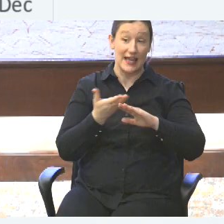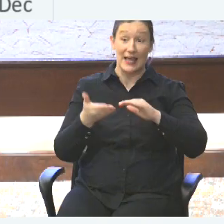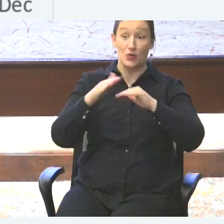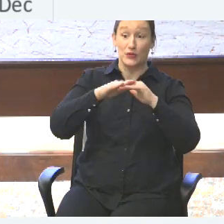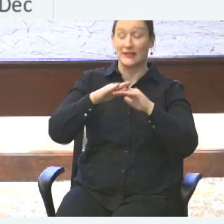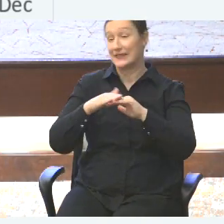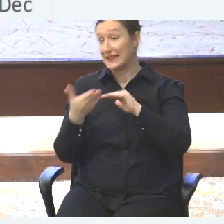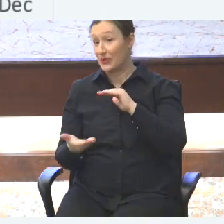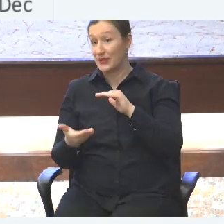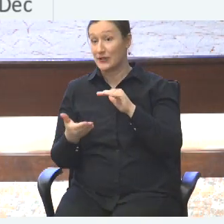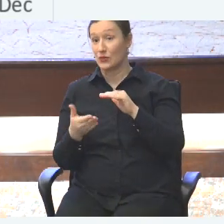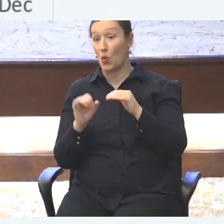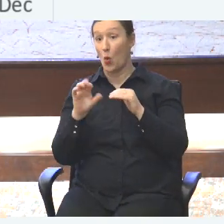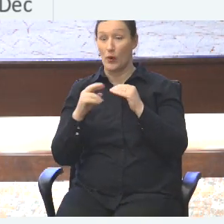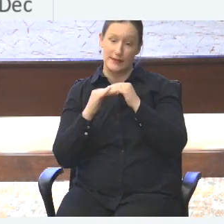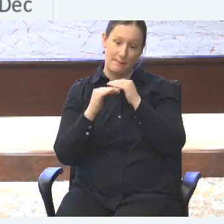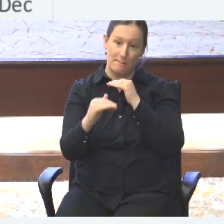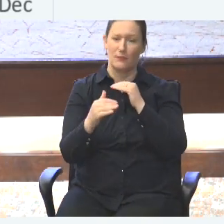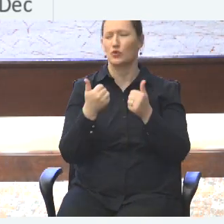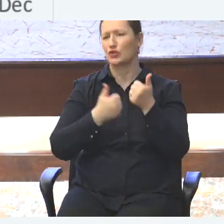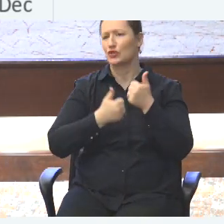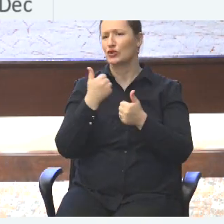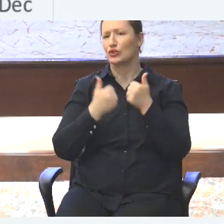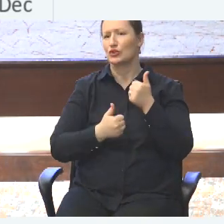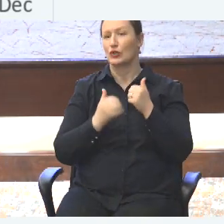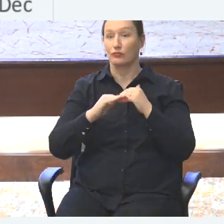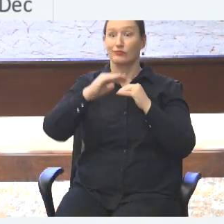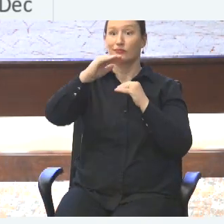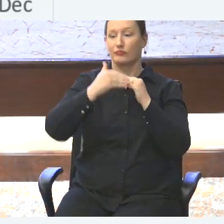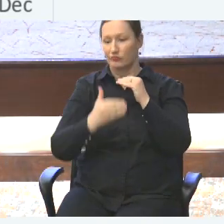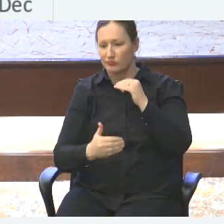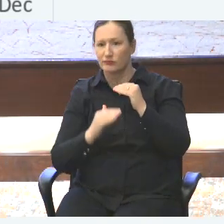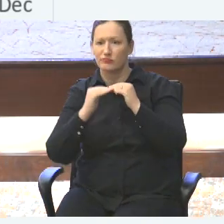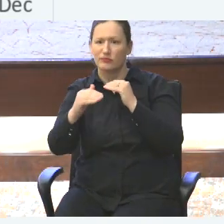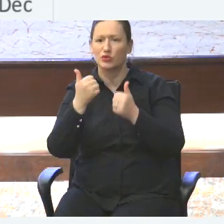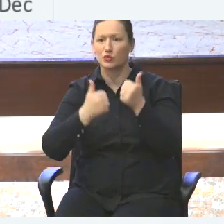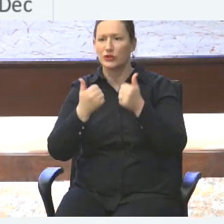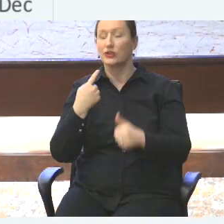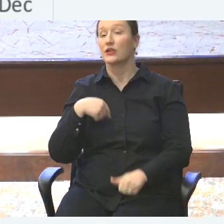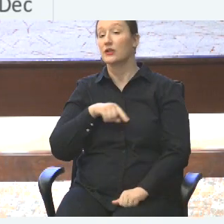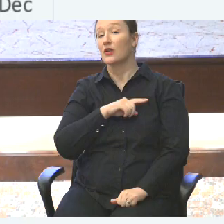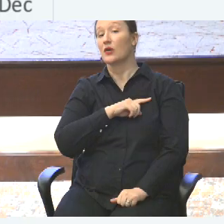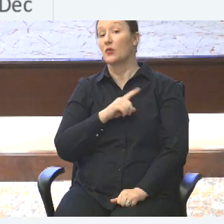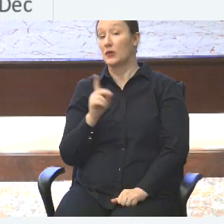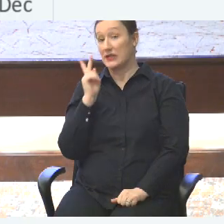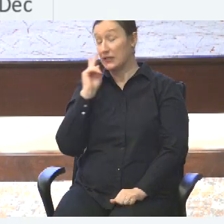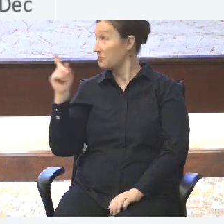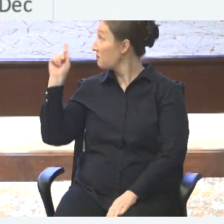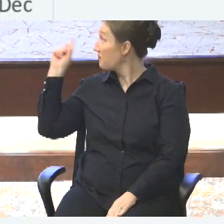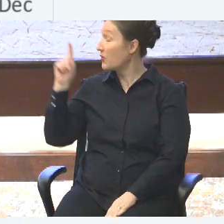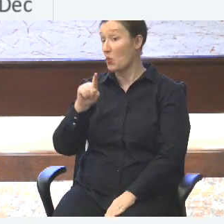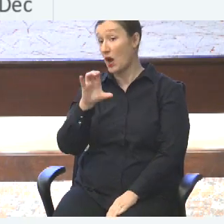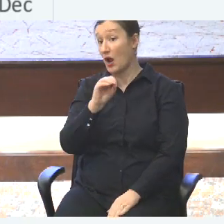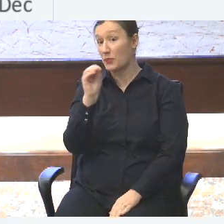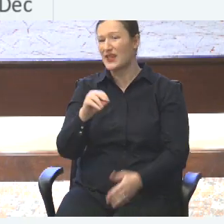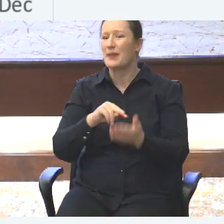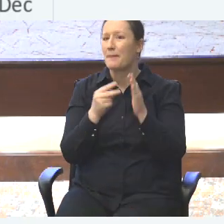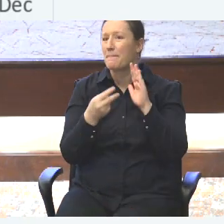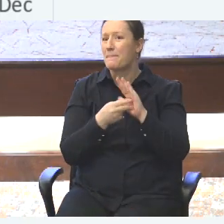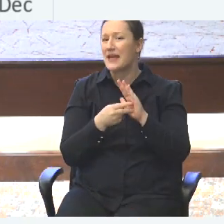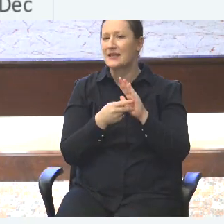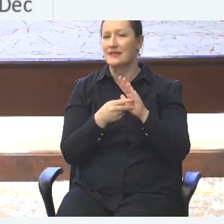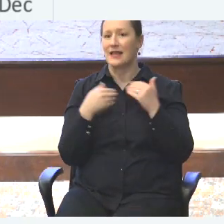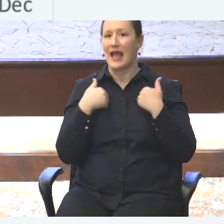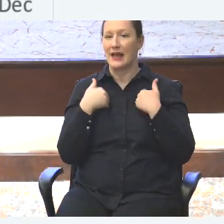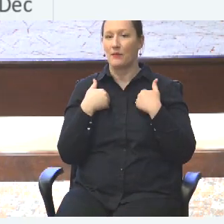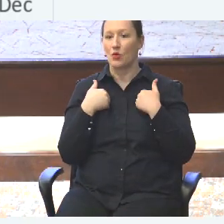same. This graph shows outcomes as a percentage of intakes. So 100% means that animals are leaving at the exact